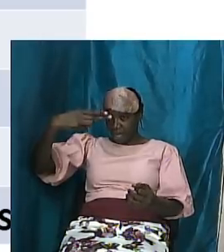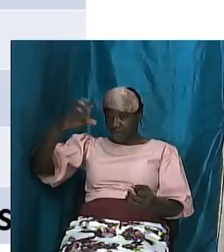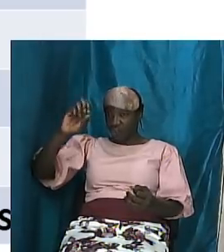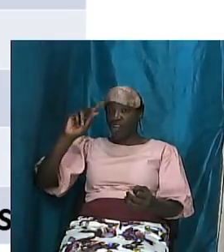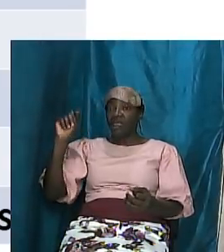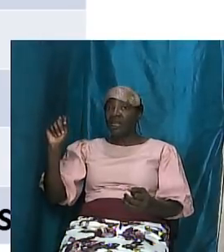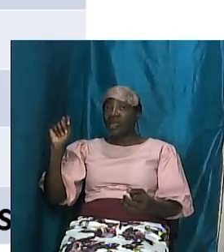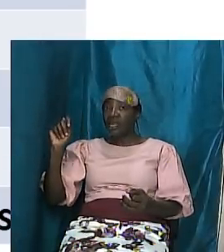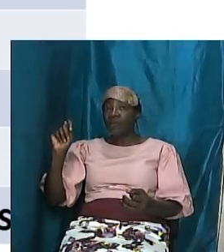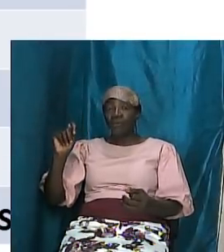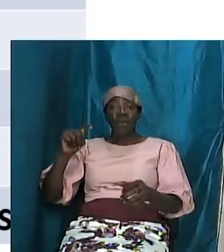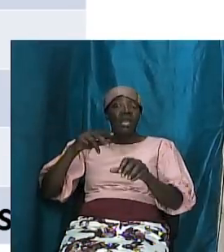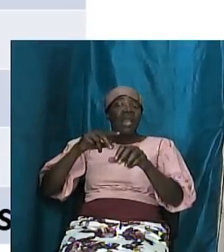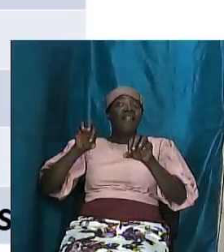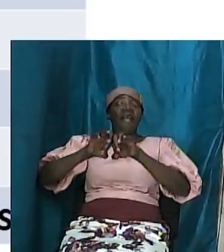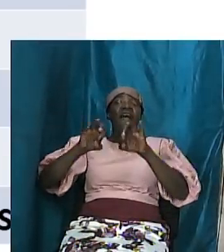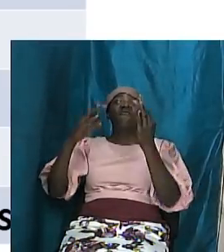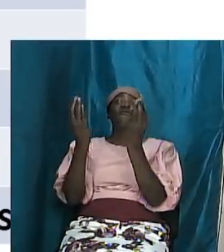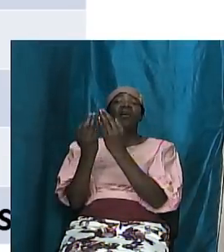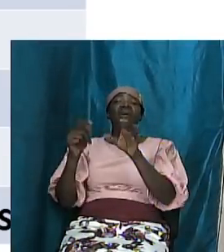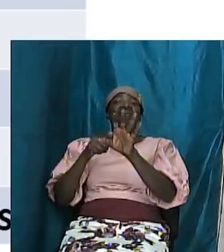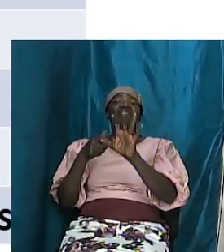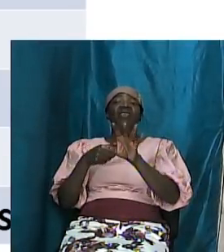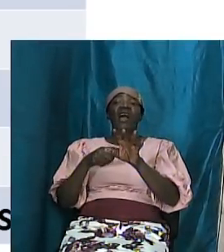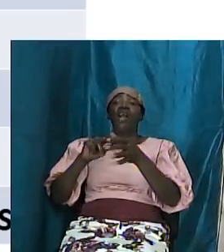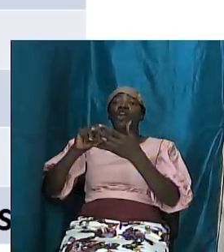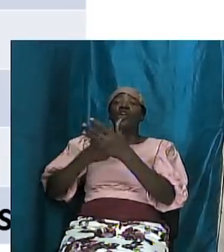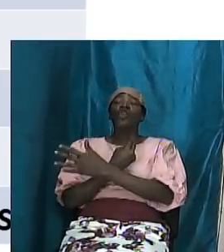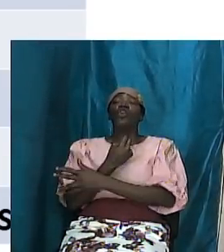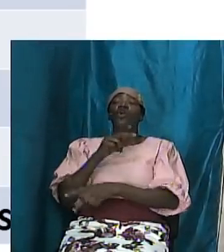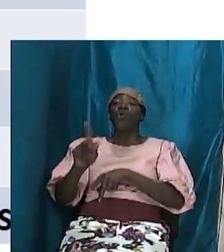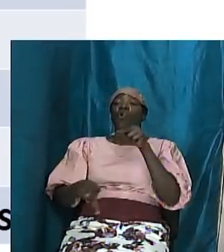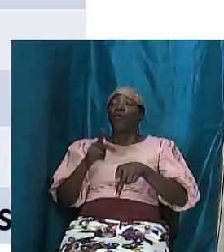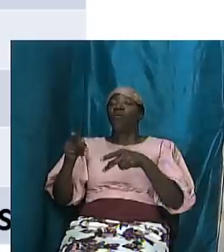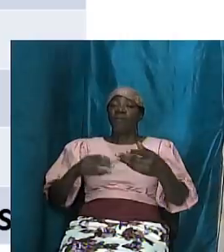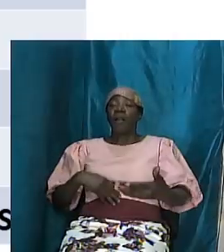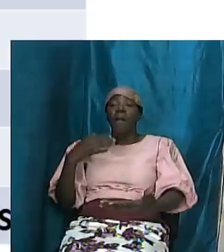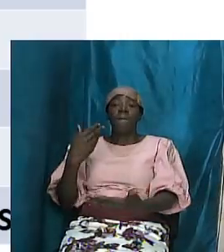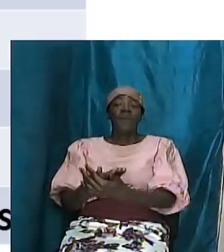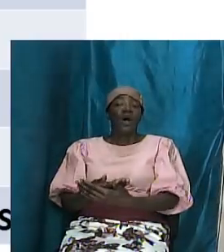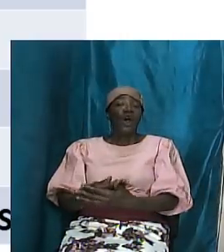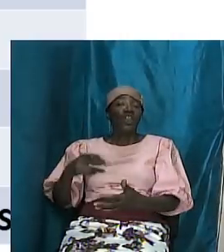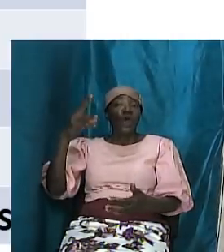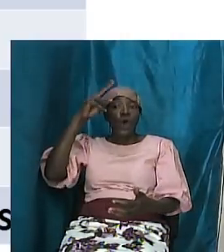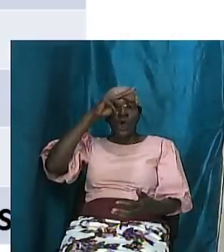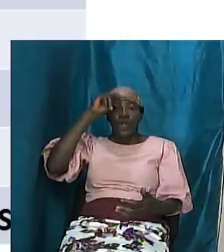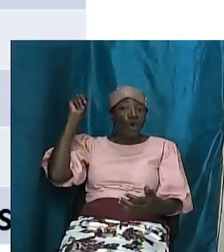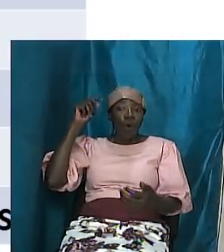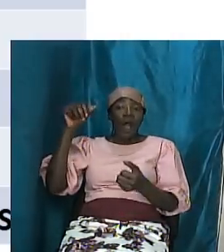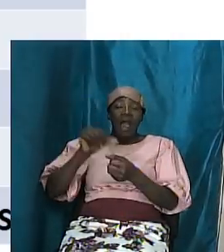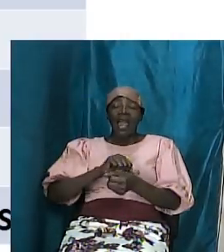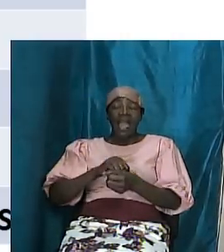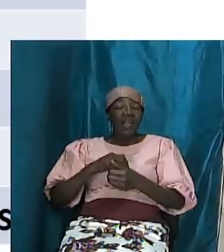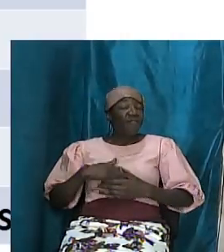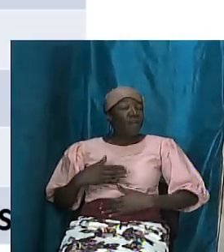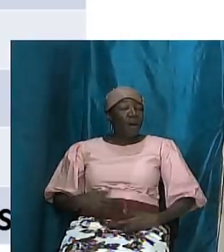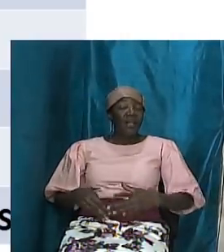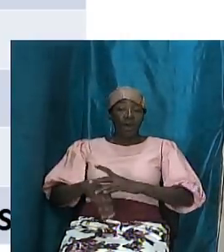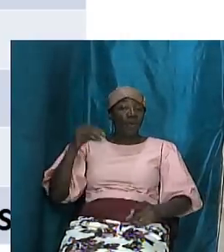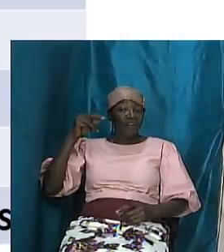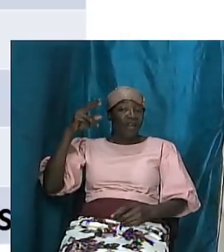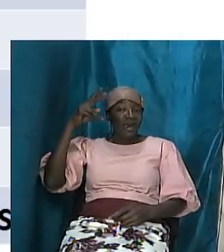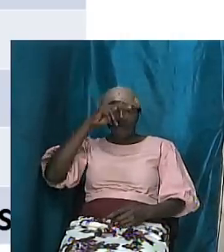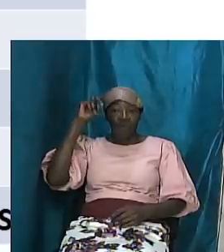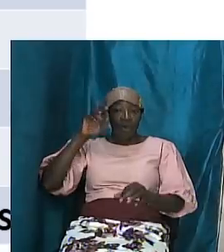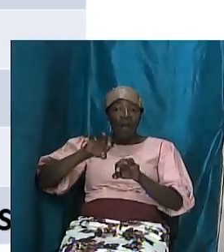that the nations now, the new set of people that were born to Noah. Because remember now, everybody outside of Noah